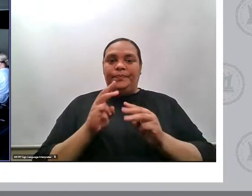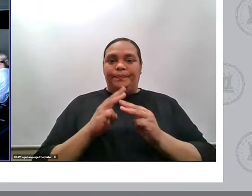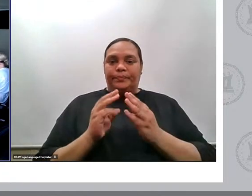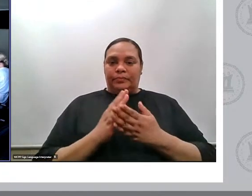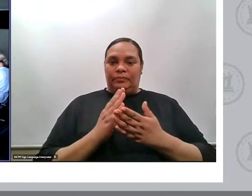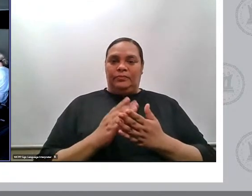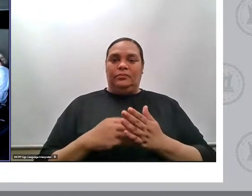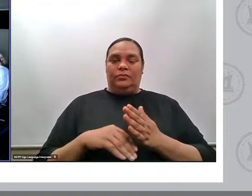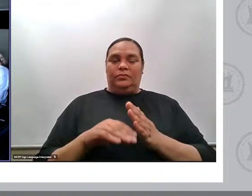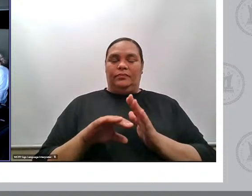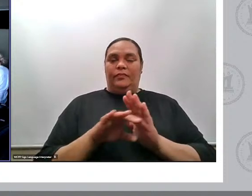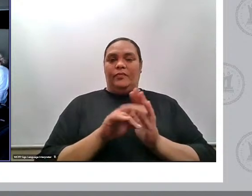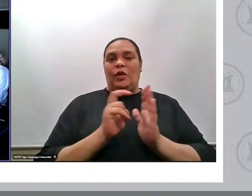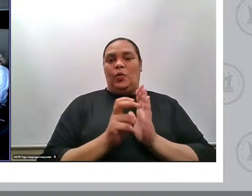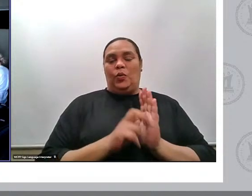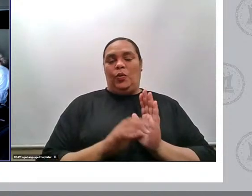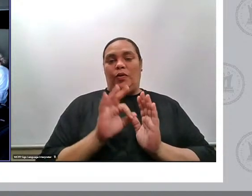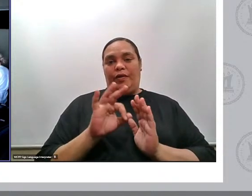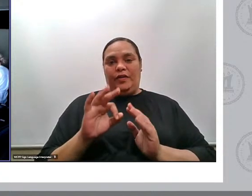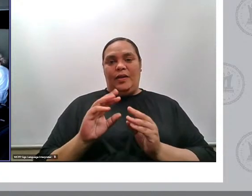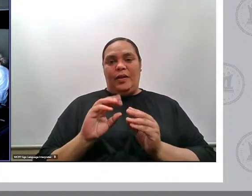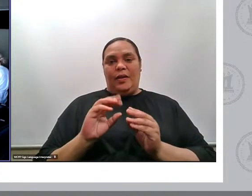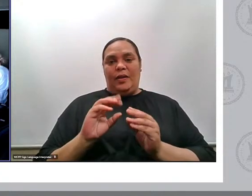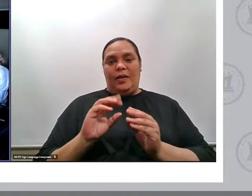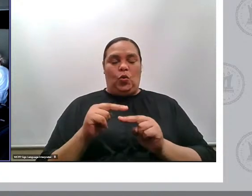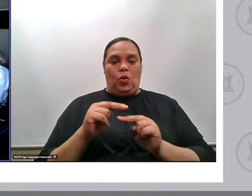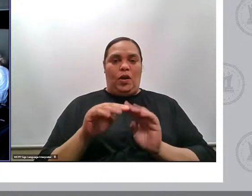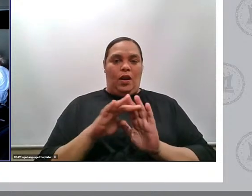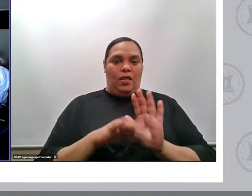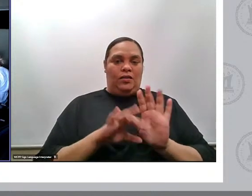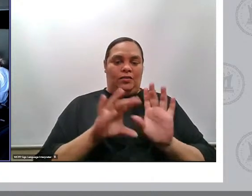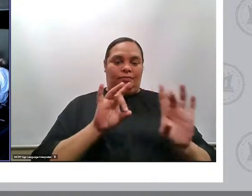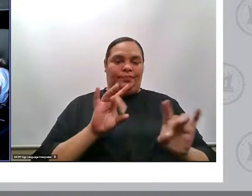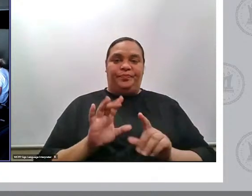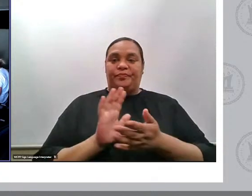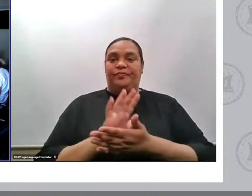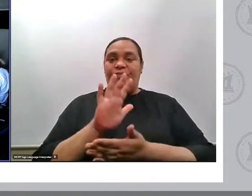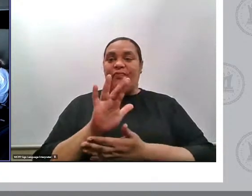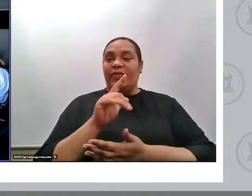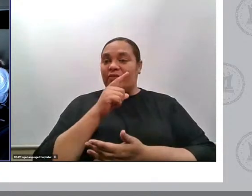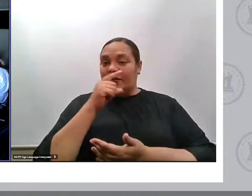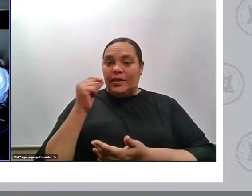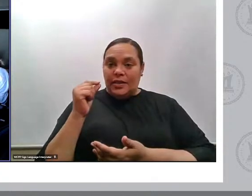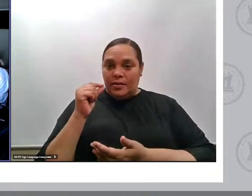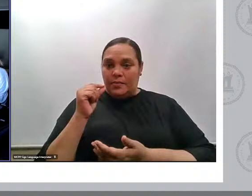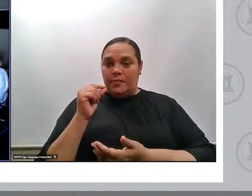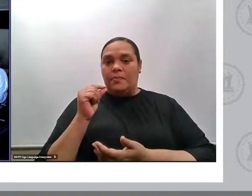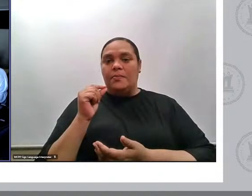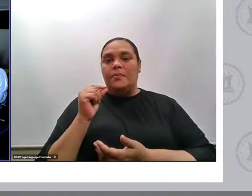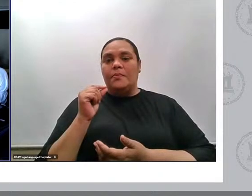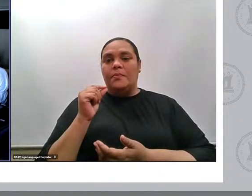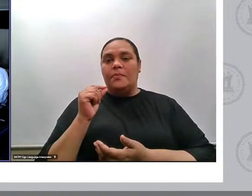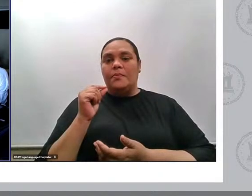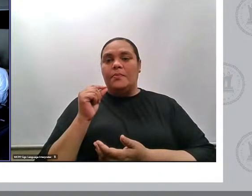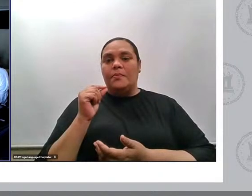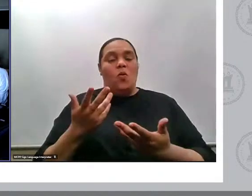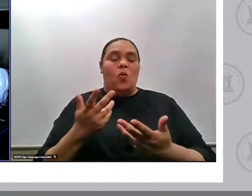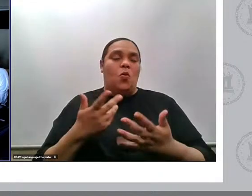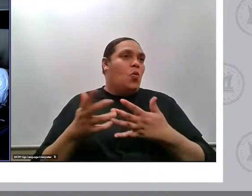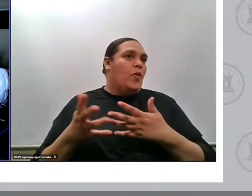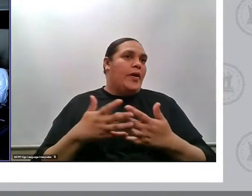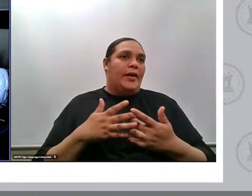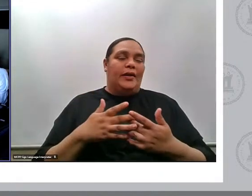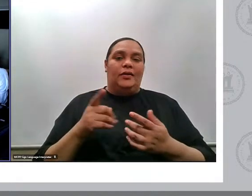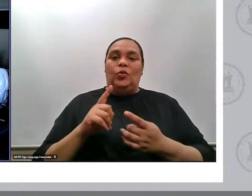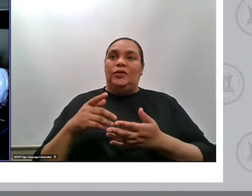Regulation 3.3 and compile a short list of no less than 15 names, or in respect of any